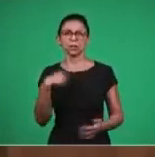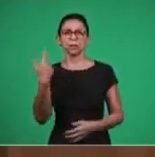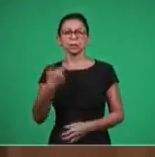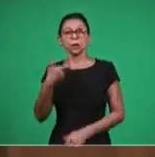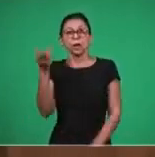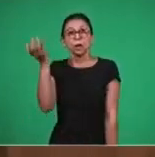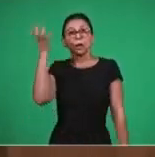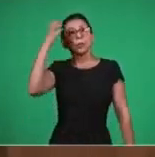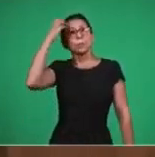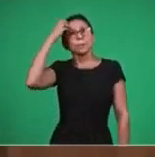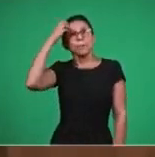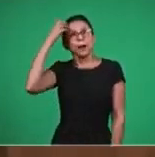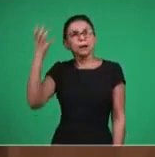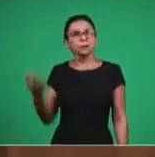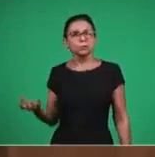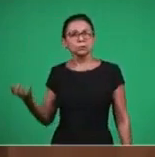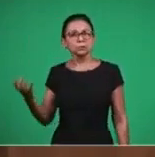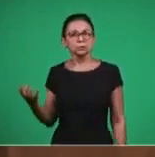any apology.